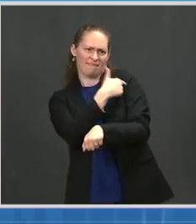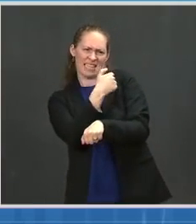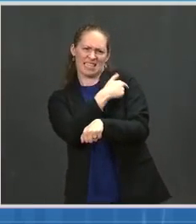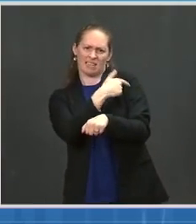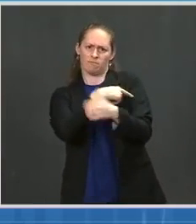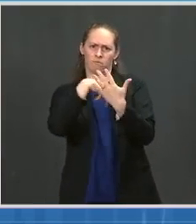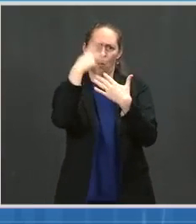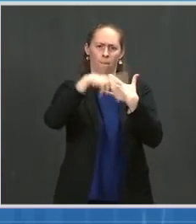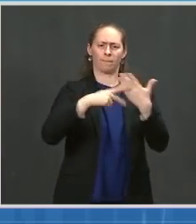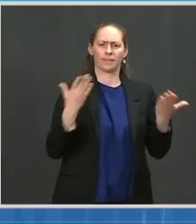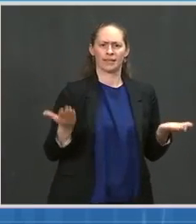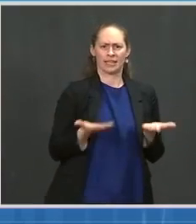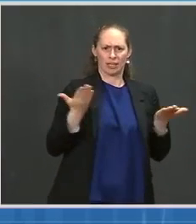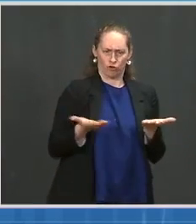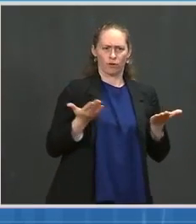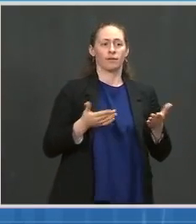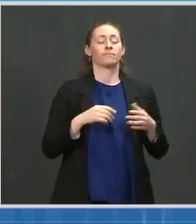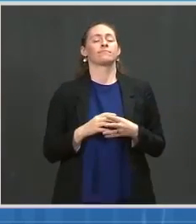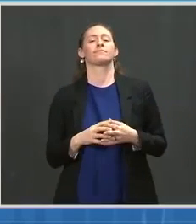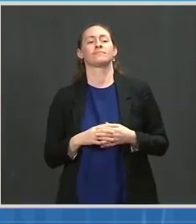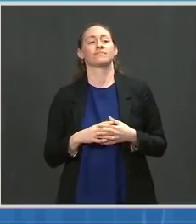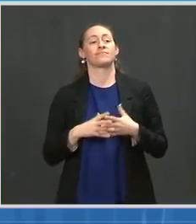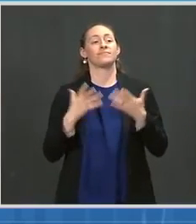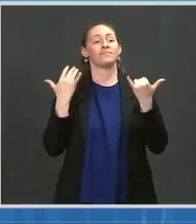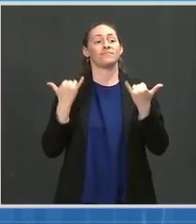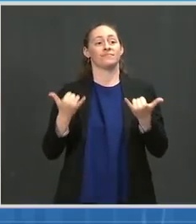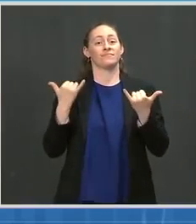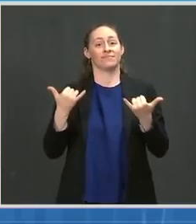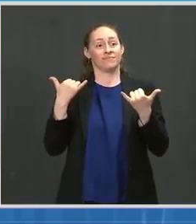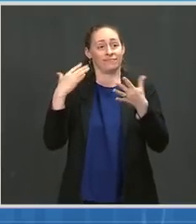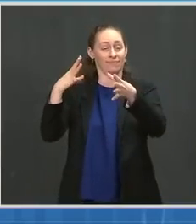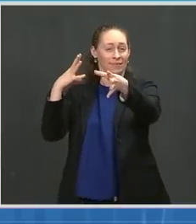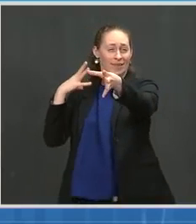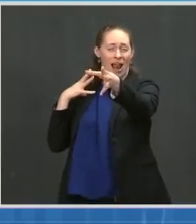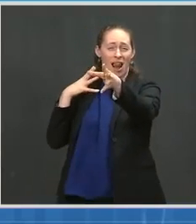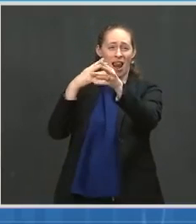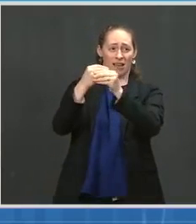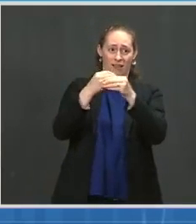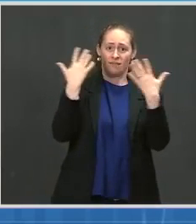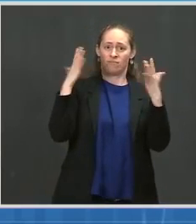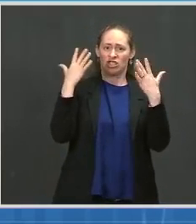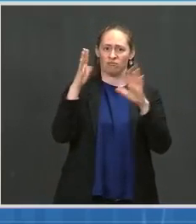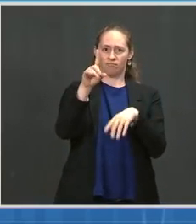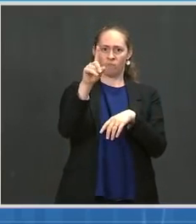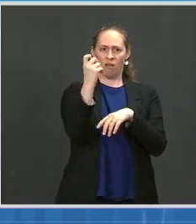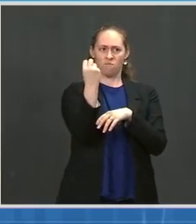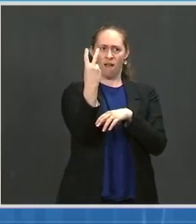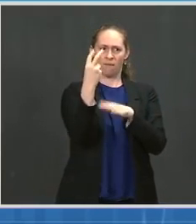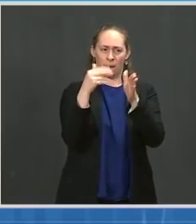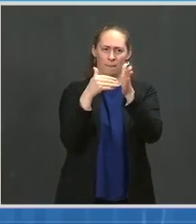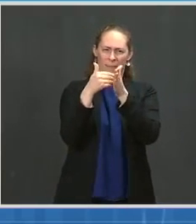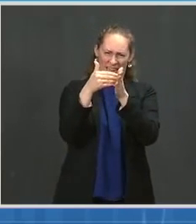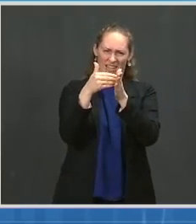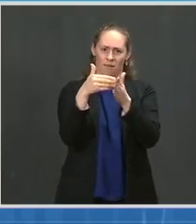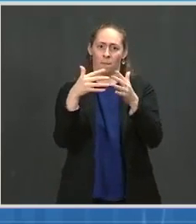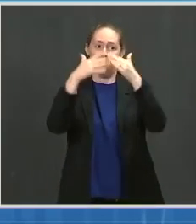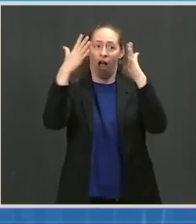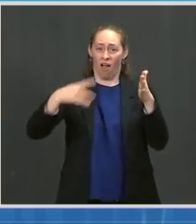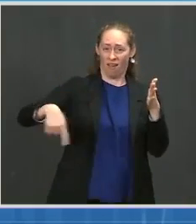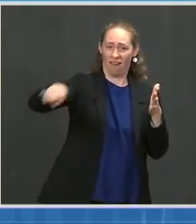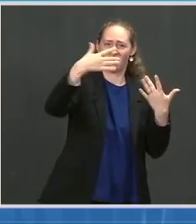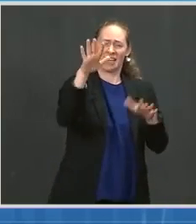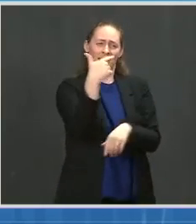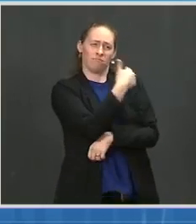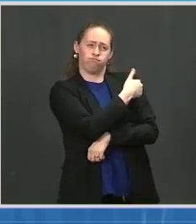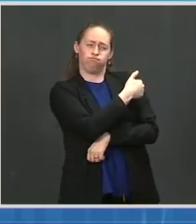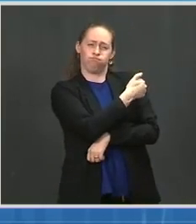As of today, overall, more than 112 million Americans have received at least one dose, and more than